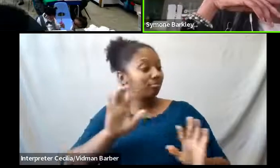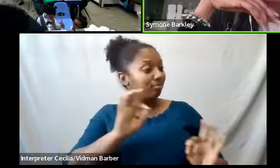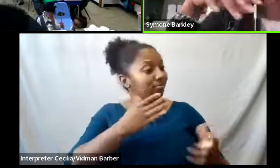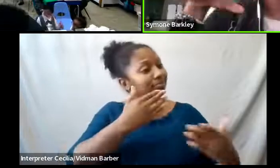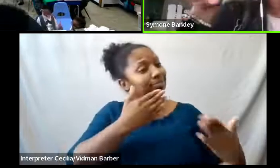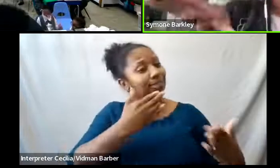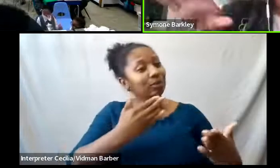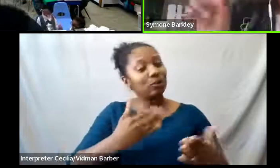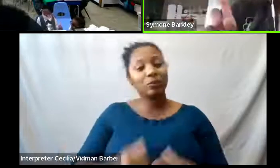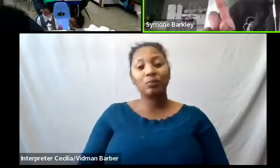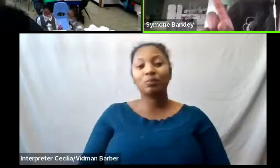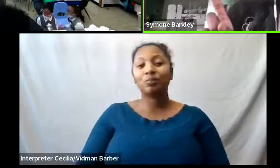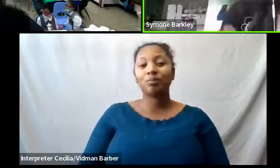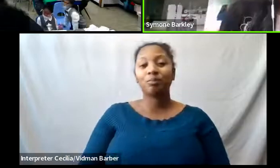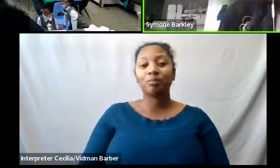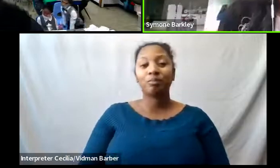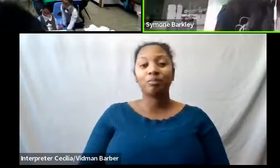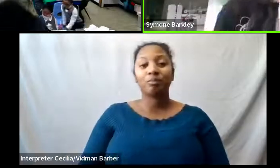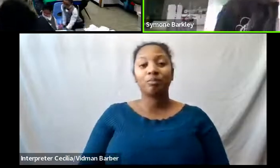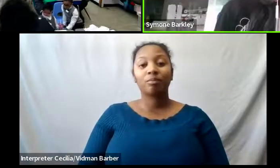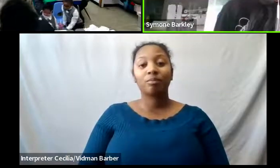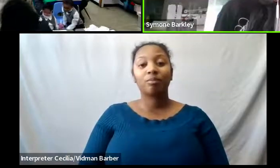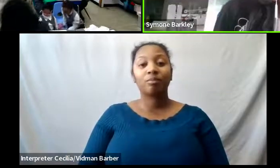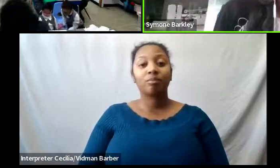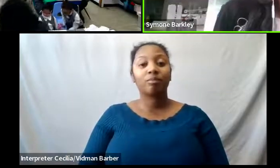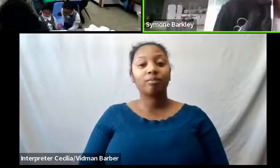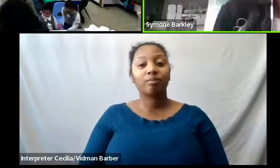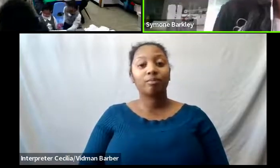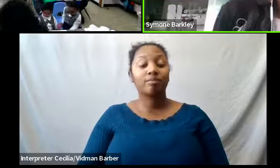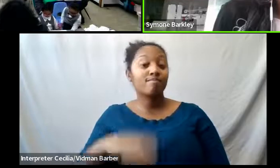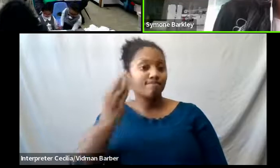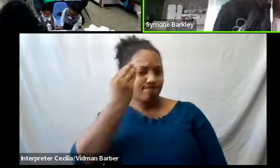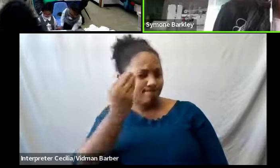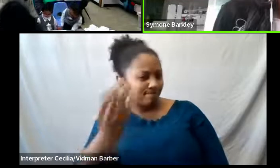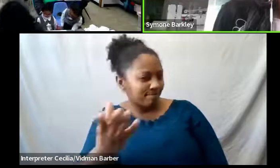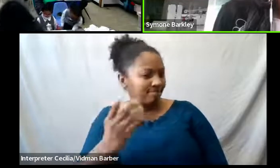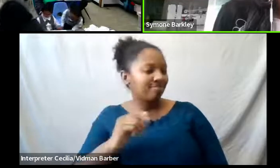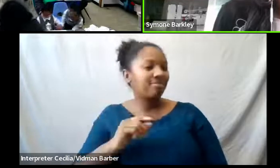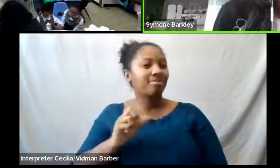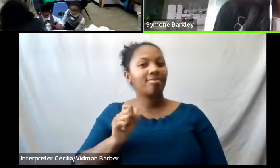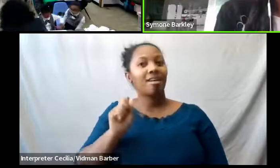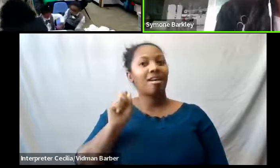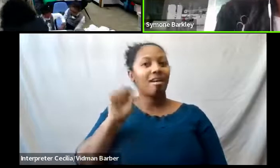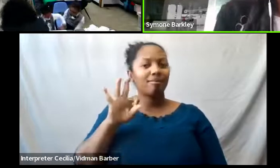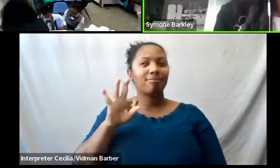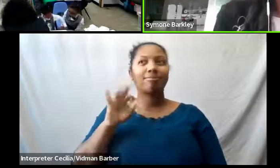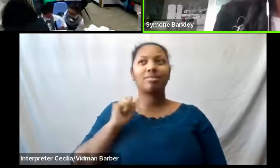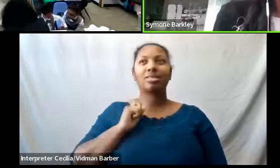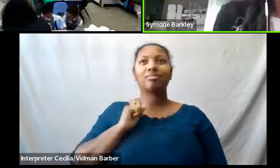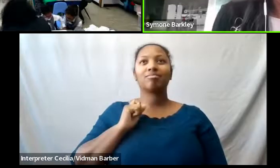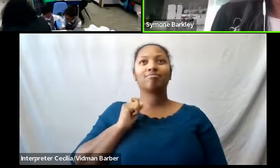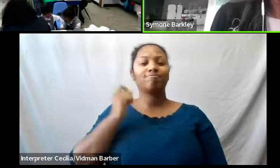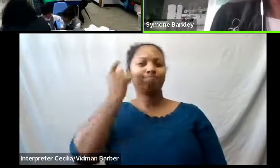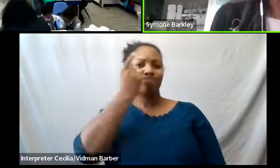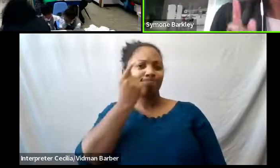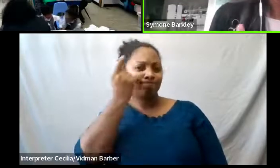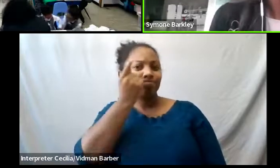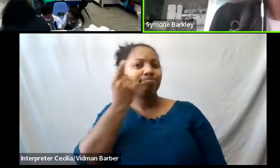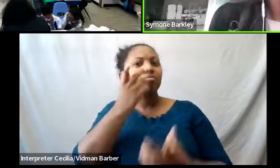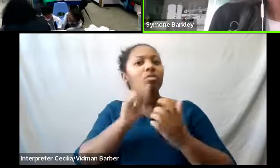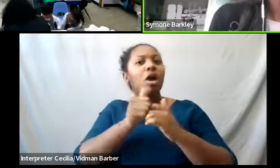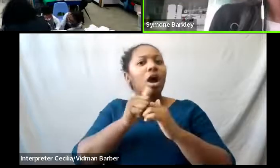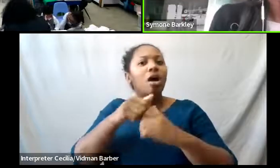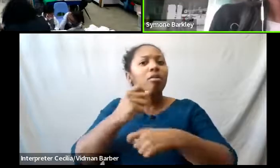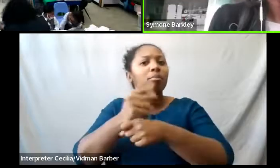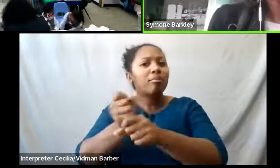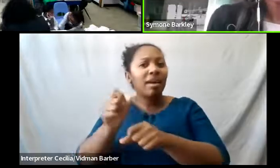the next step. If you if you ever are looking for the instruction video on how to do this,